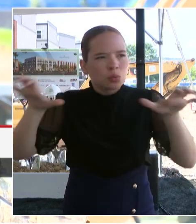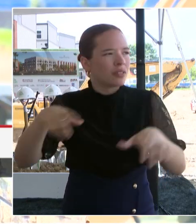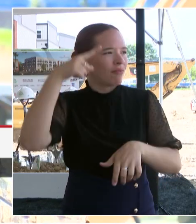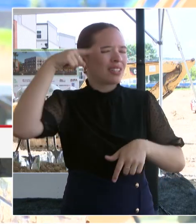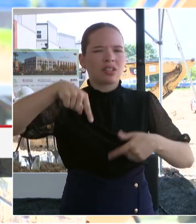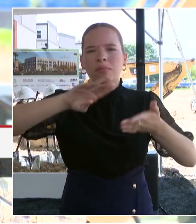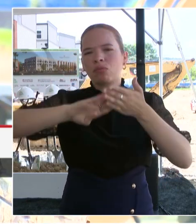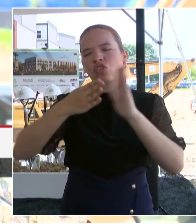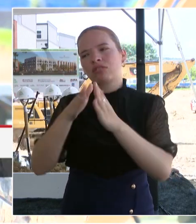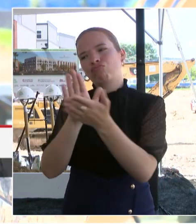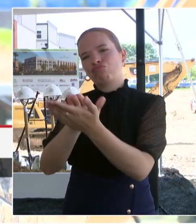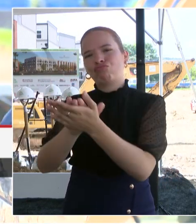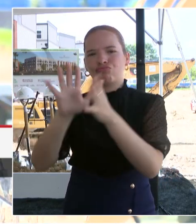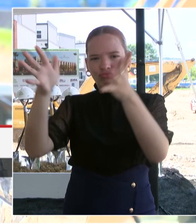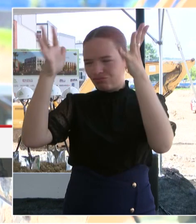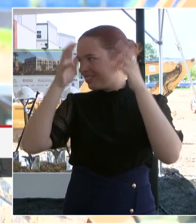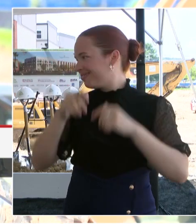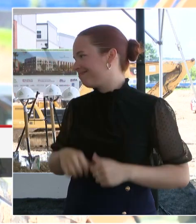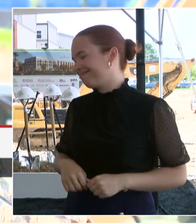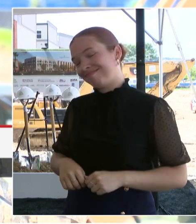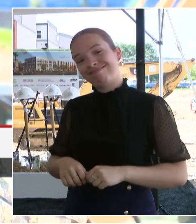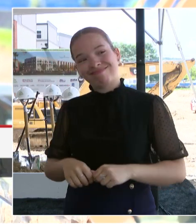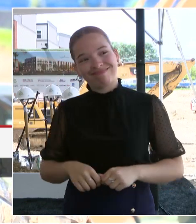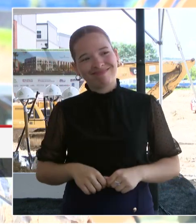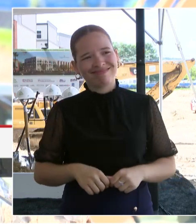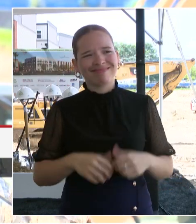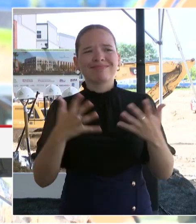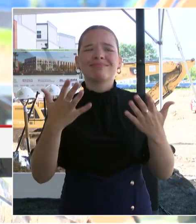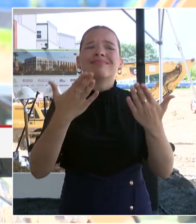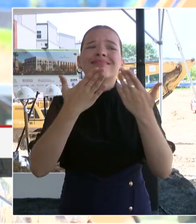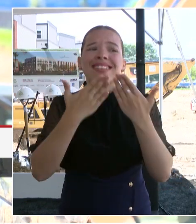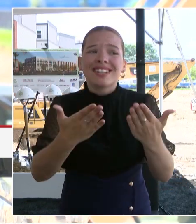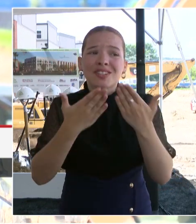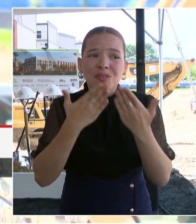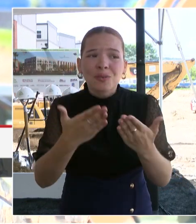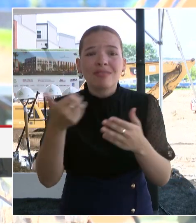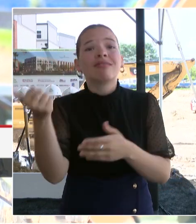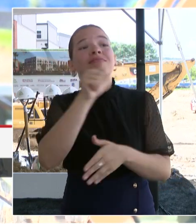I also want to thank the Lamont Riggs Citizens Association.